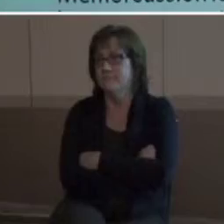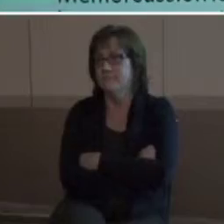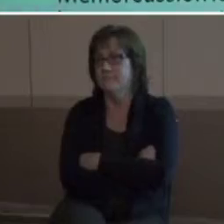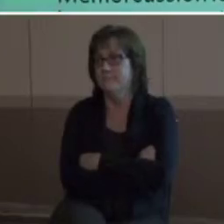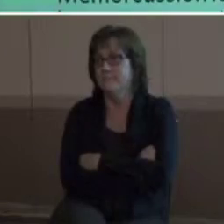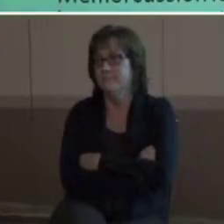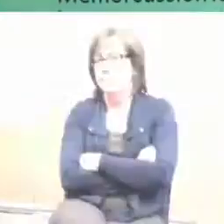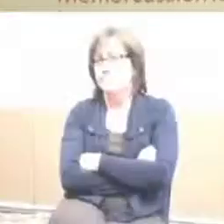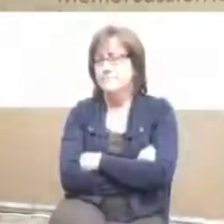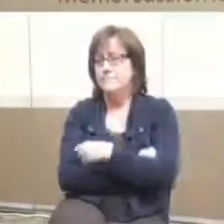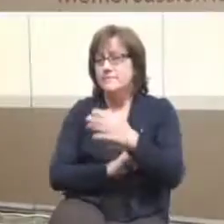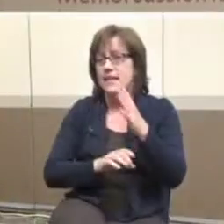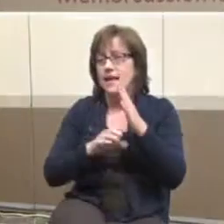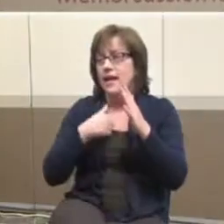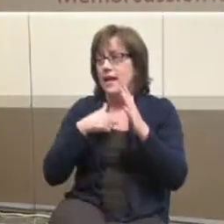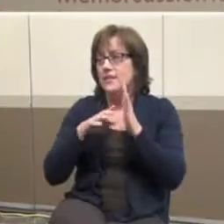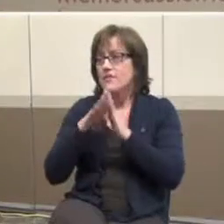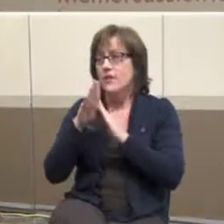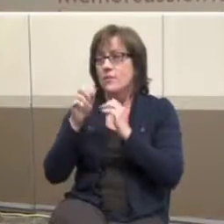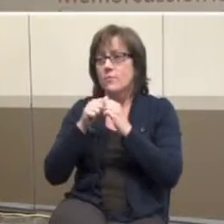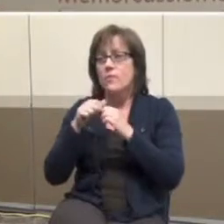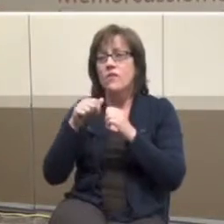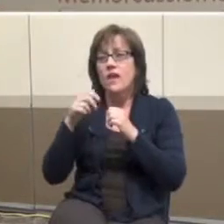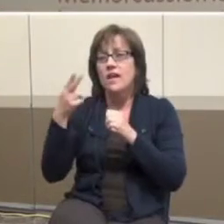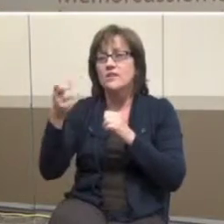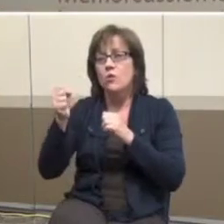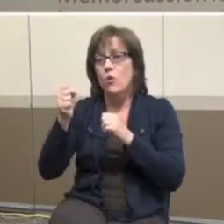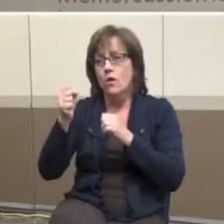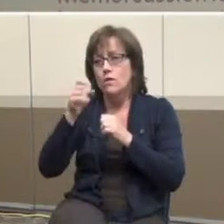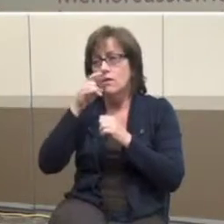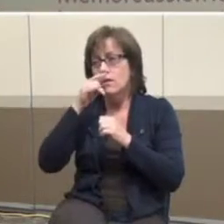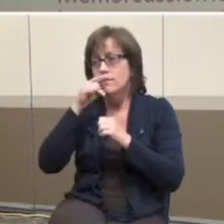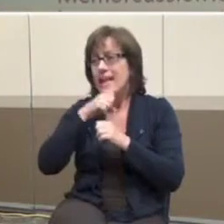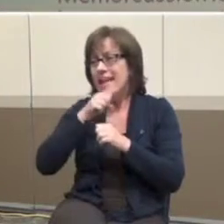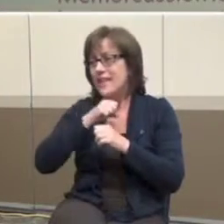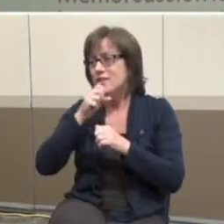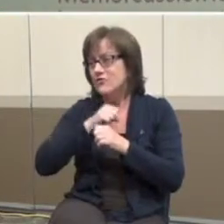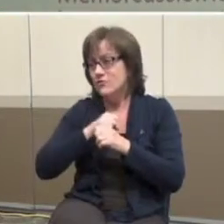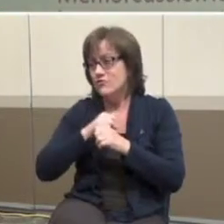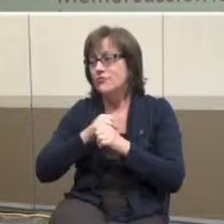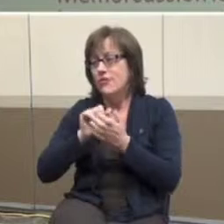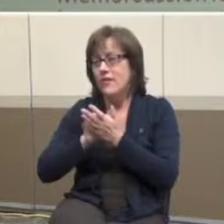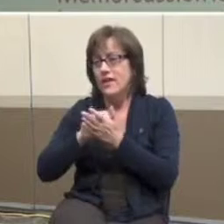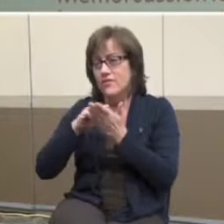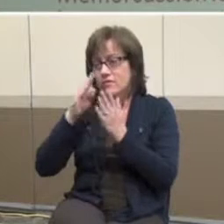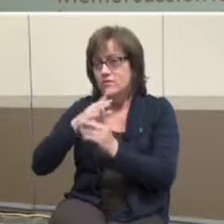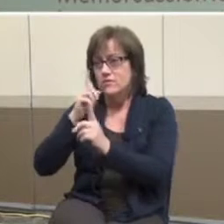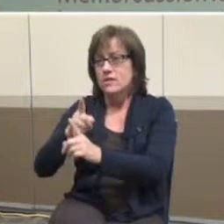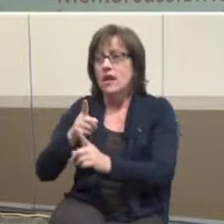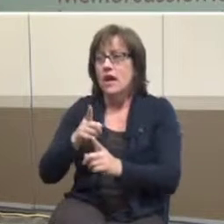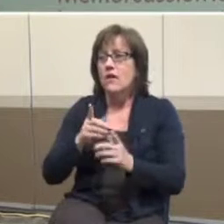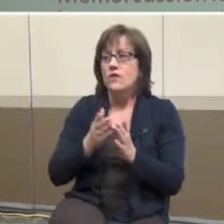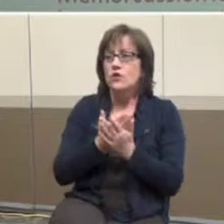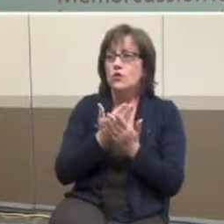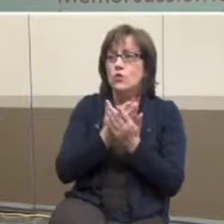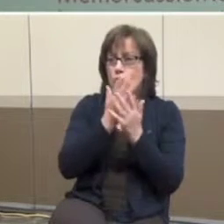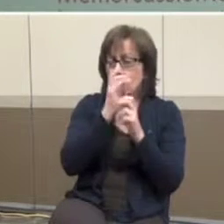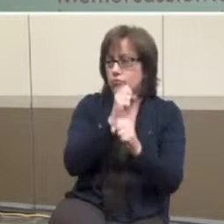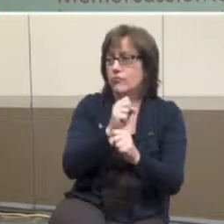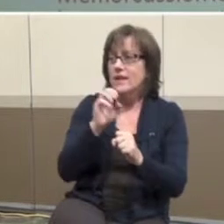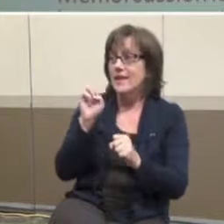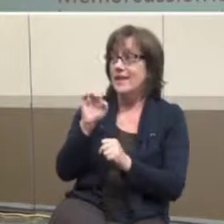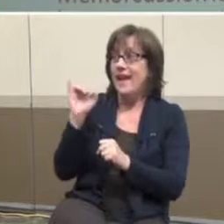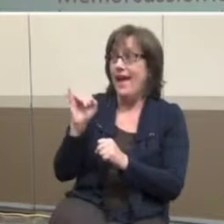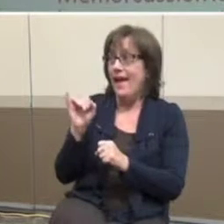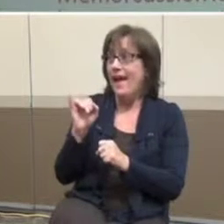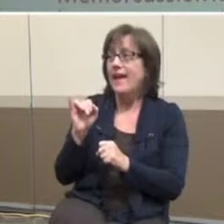I developed this with the high school population in mind because it's the students we were targeting. I currently have a new passion of EI. I'm in the ISU program, so I've